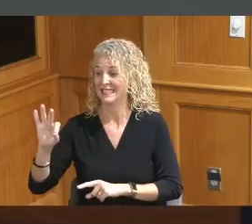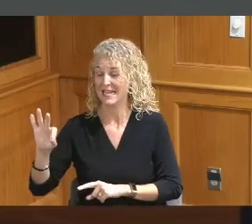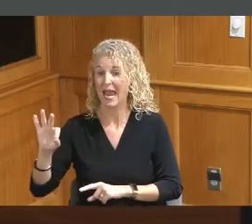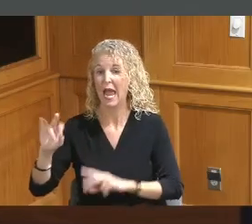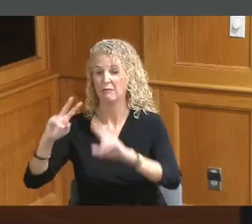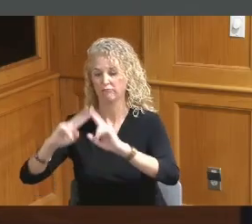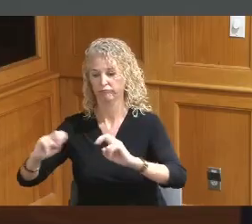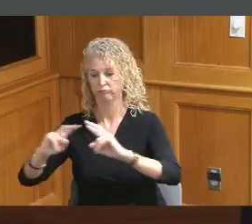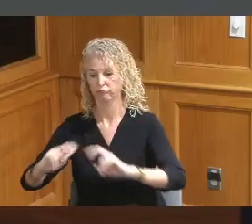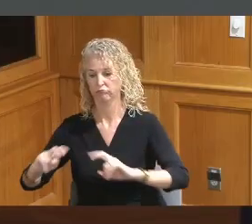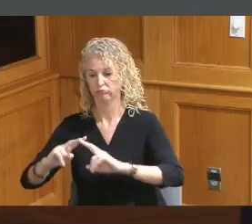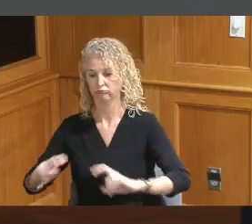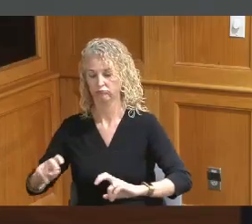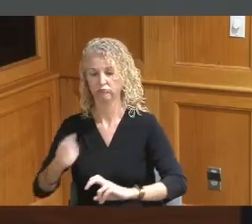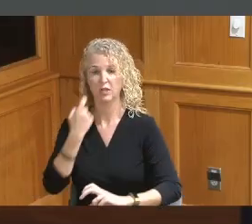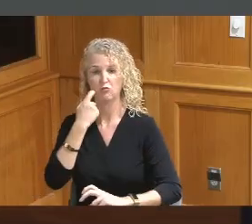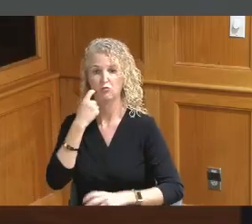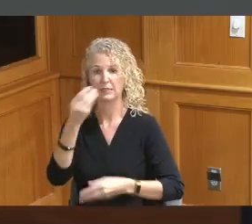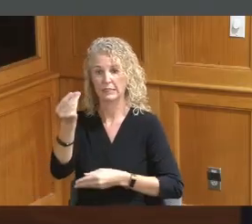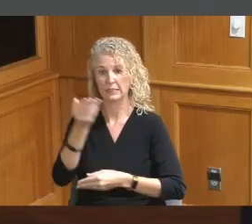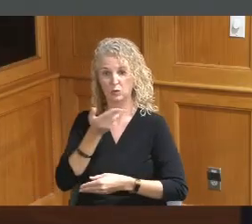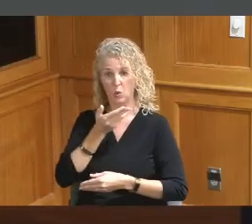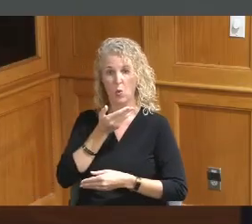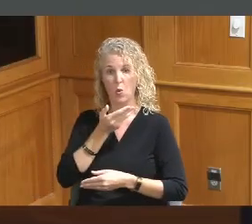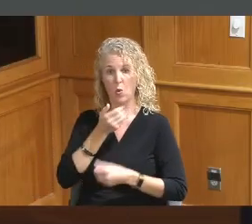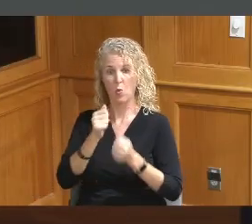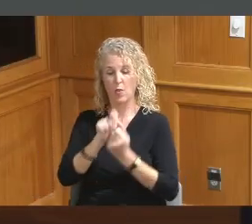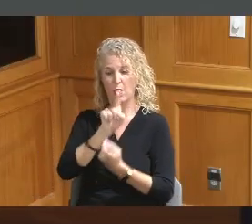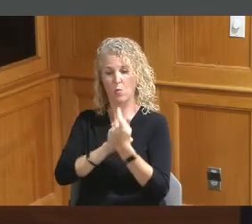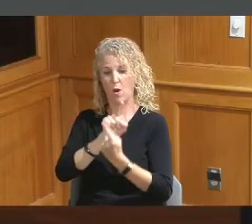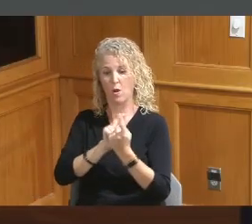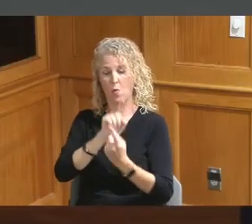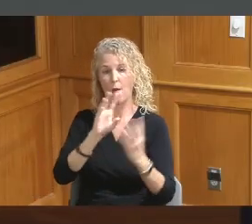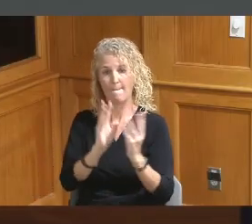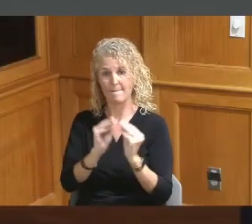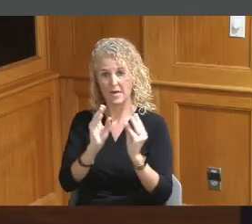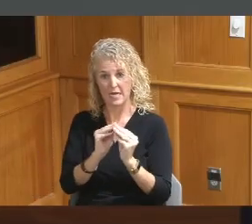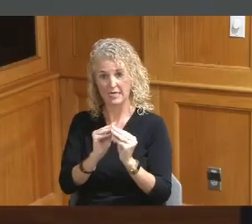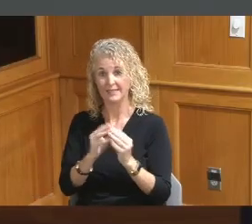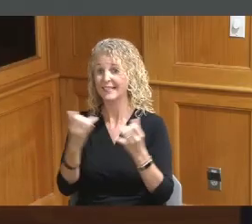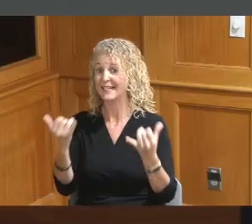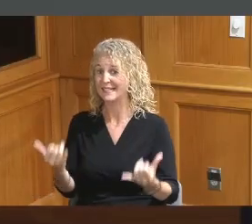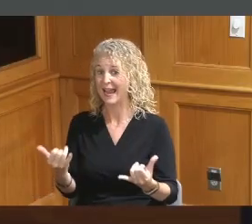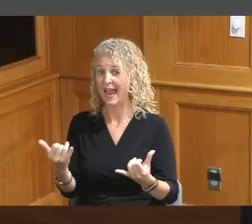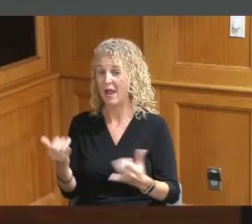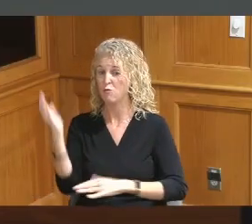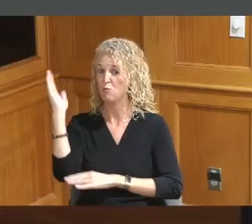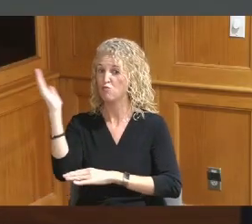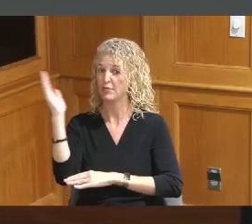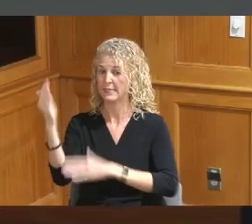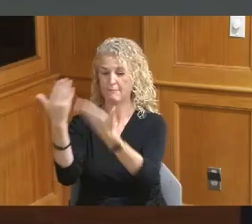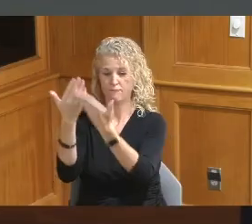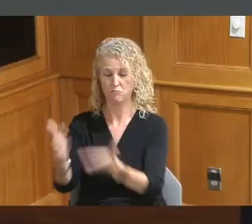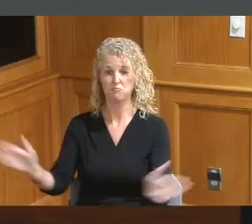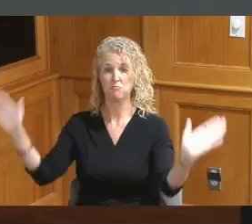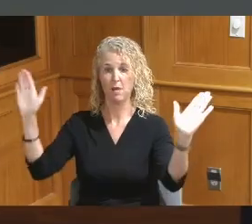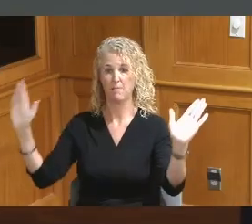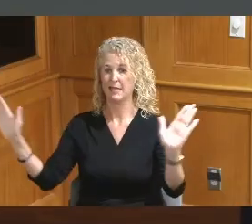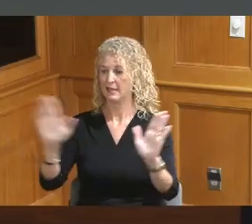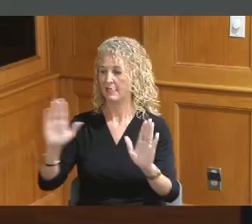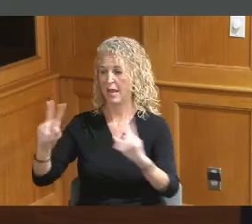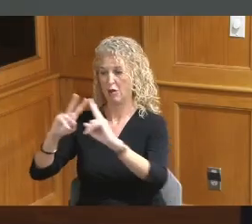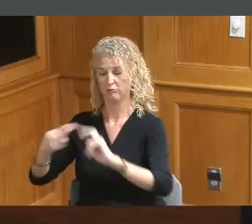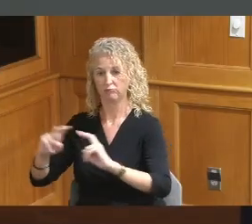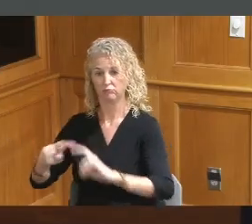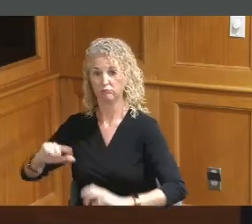that analysis, has shared it recently, I think through individual meetings with board offices, and is here now to present it publicly. So with that, I'll turn